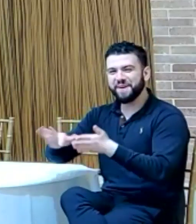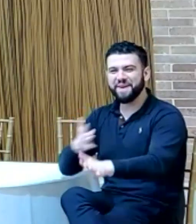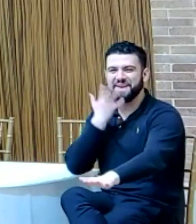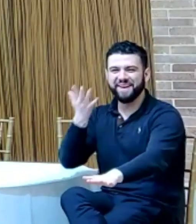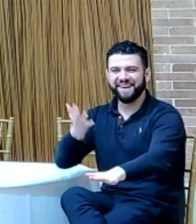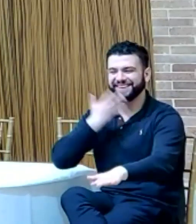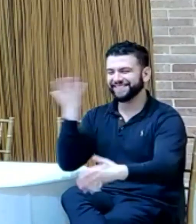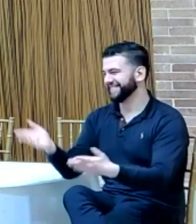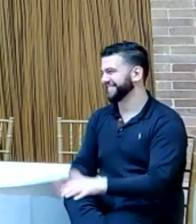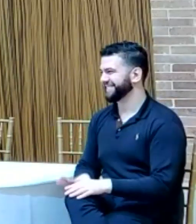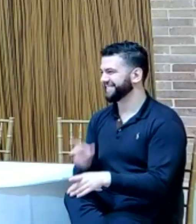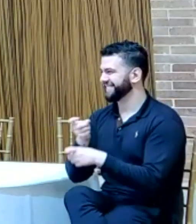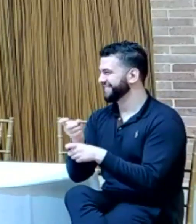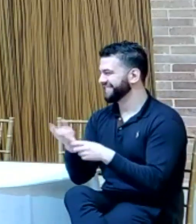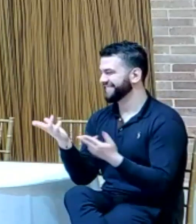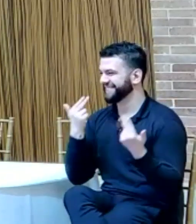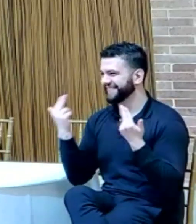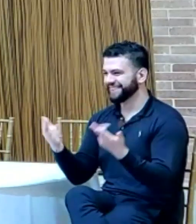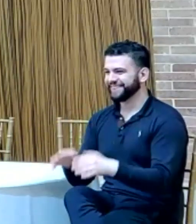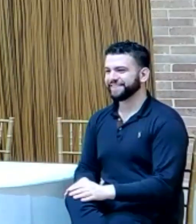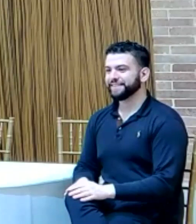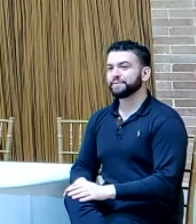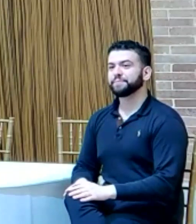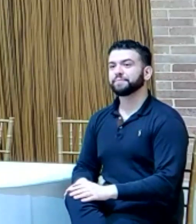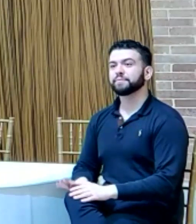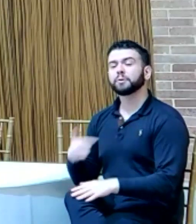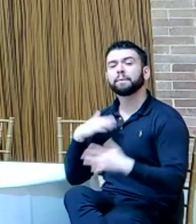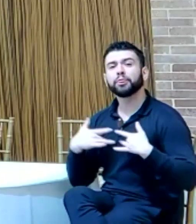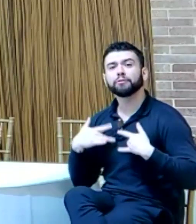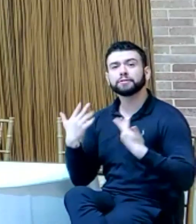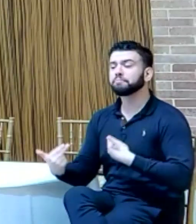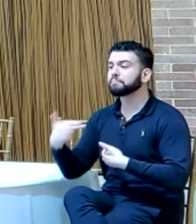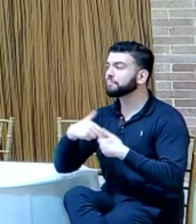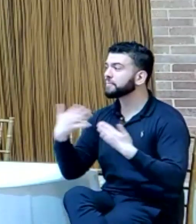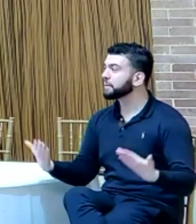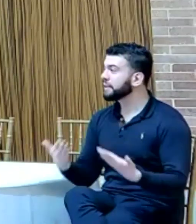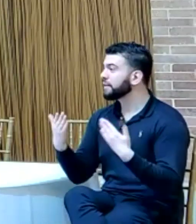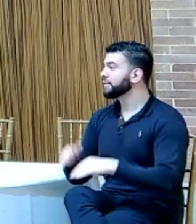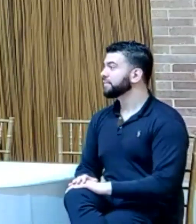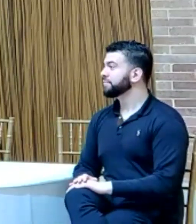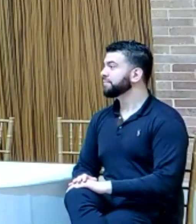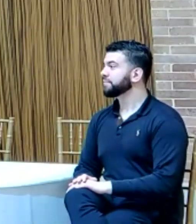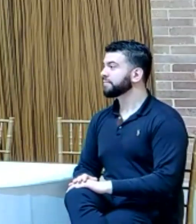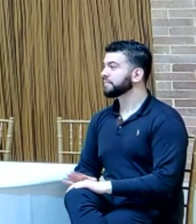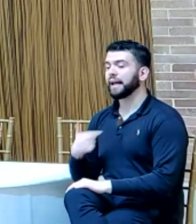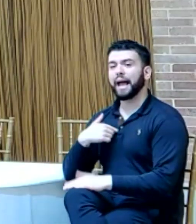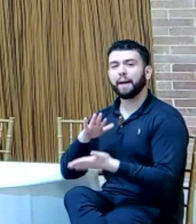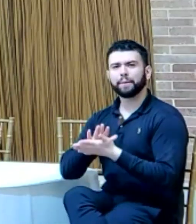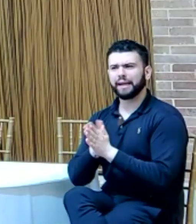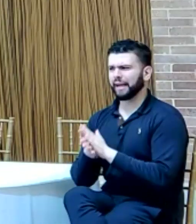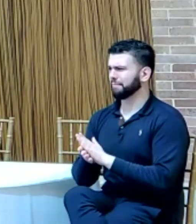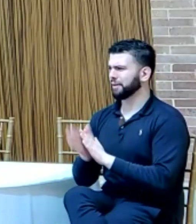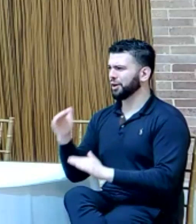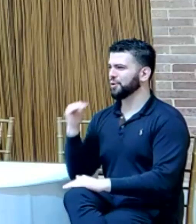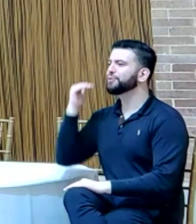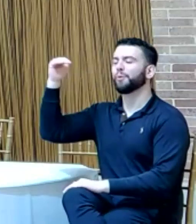it goes well I got I'm really thrilled to be here um I say that I became adult in New York because I spent all of